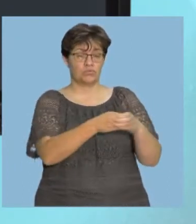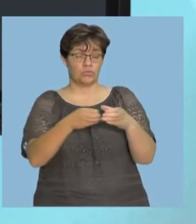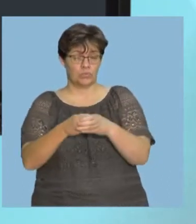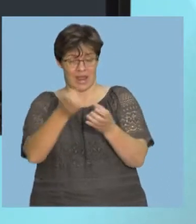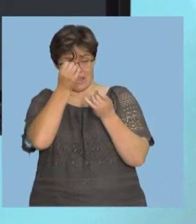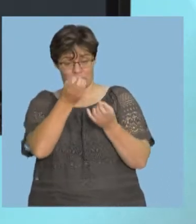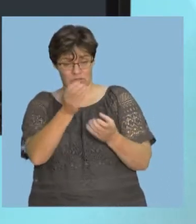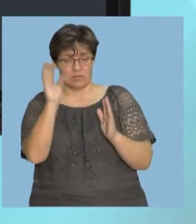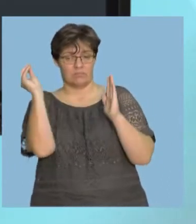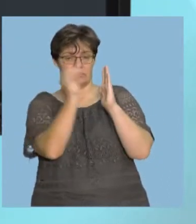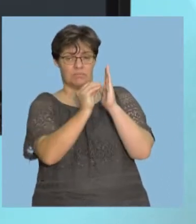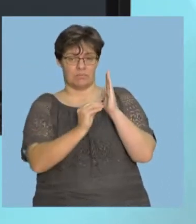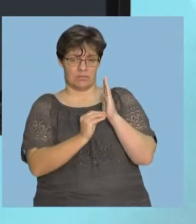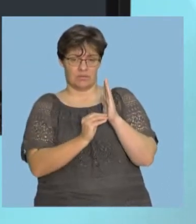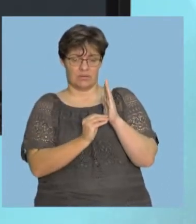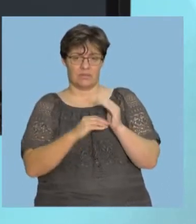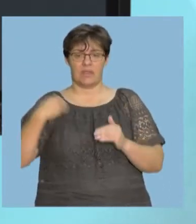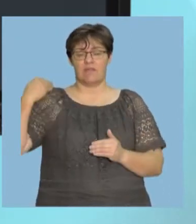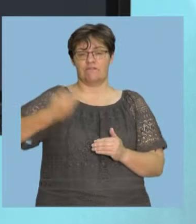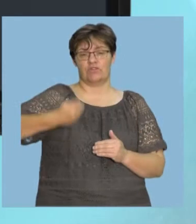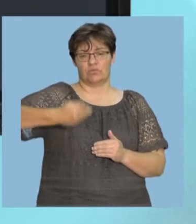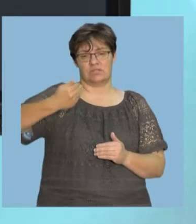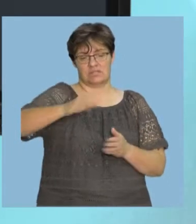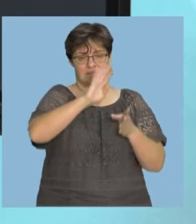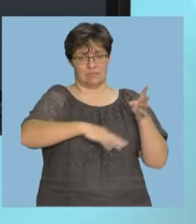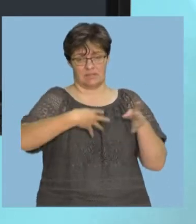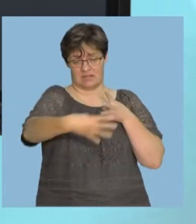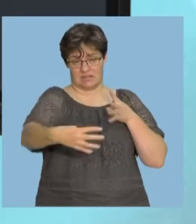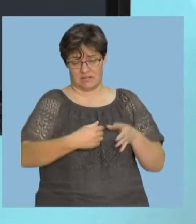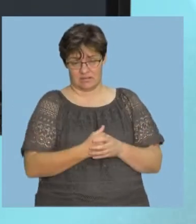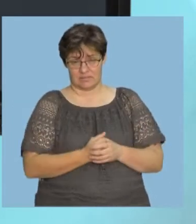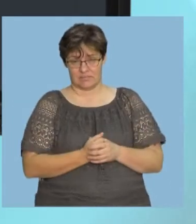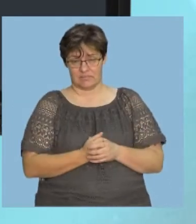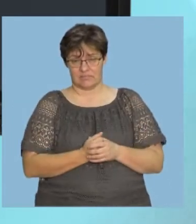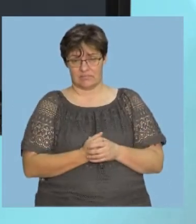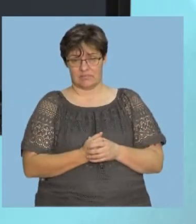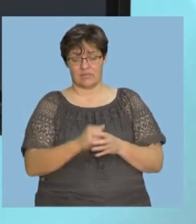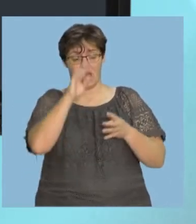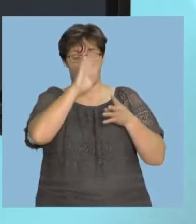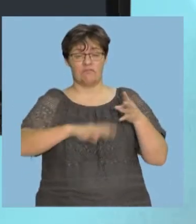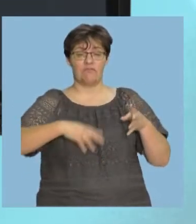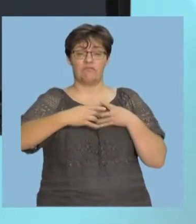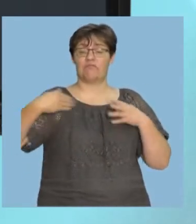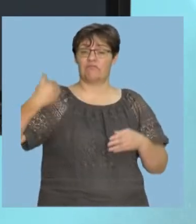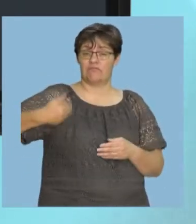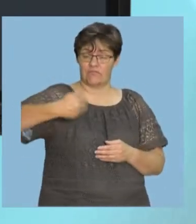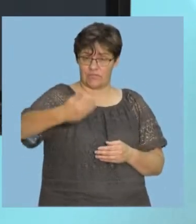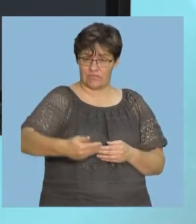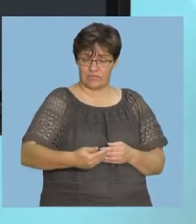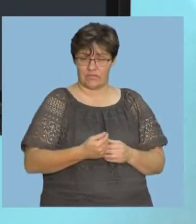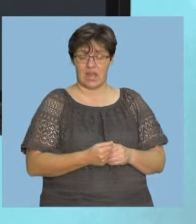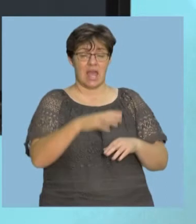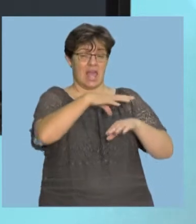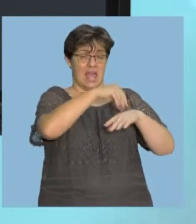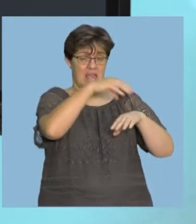the what? Frequency table. And remember that the frequency table will put the